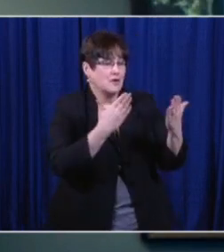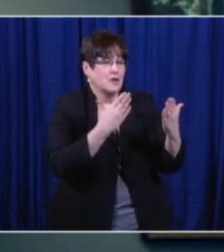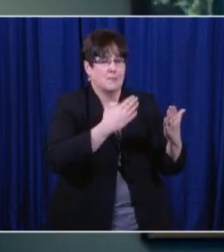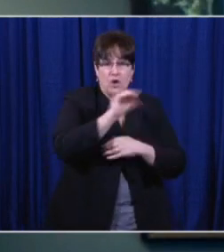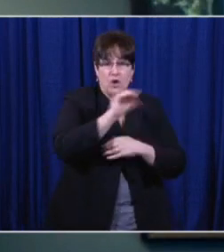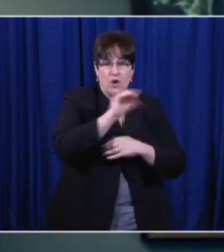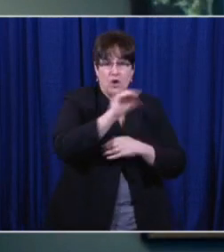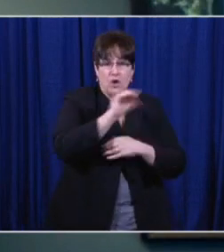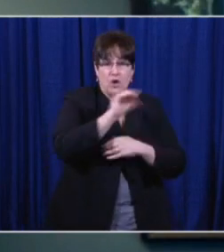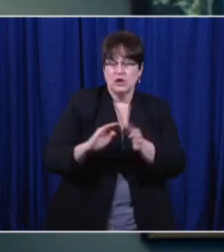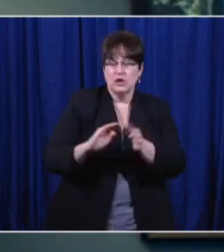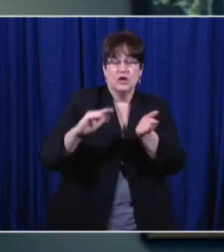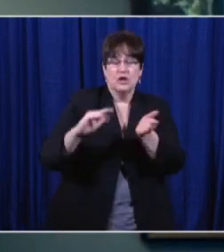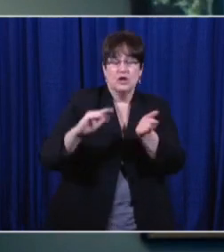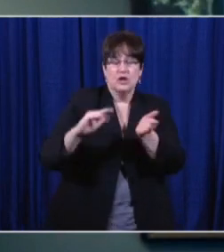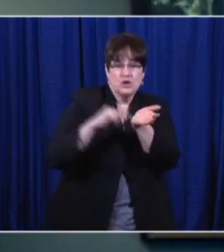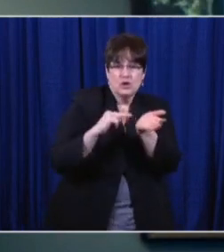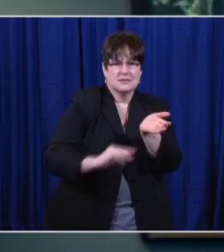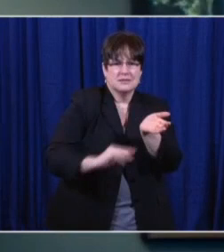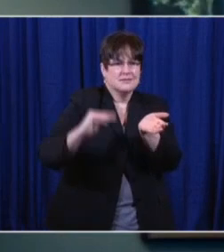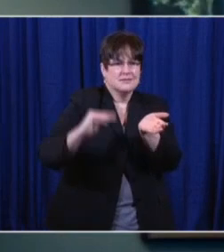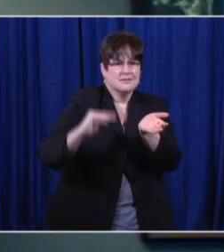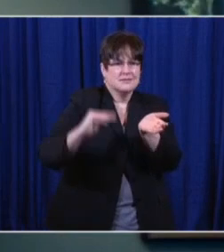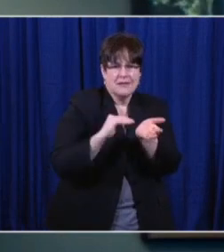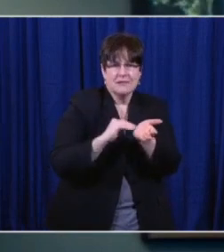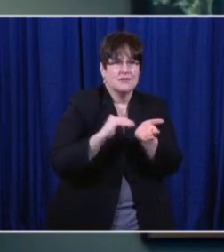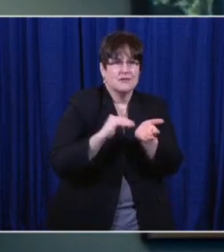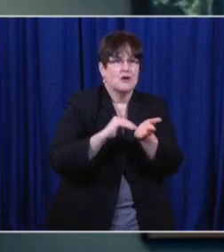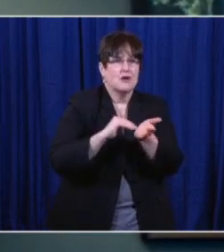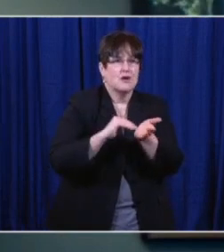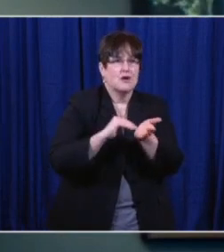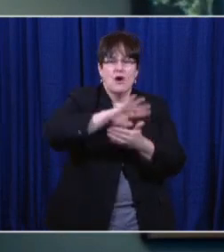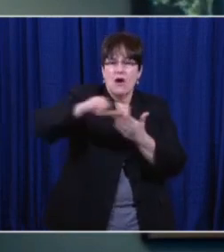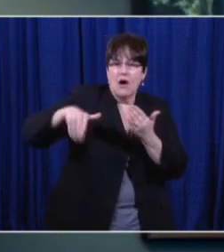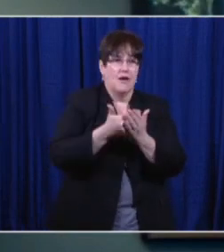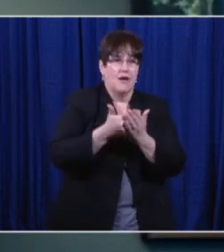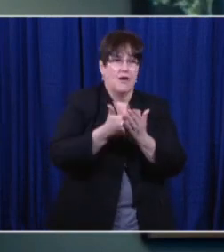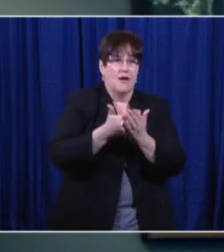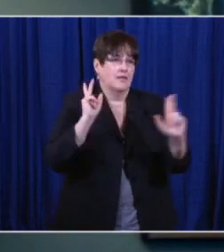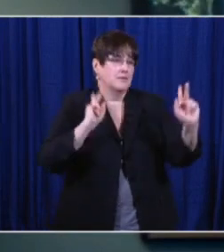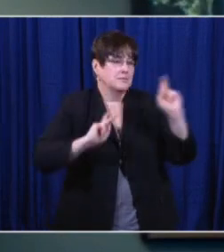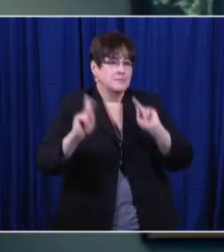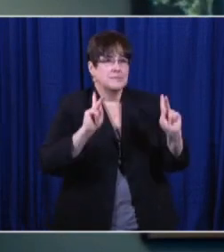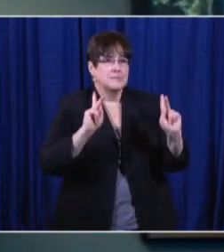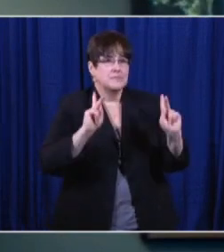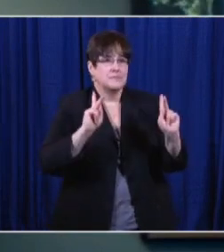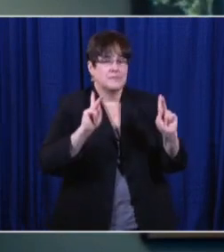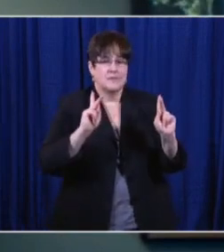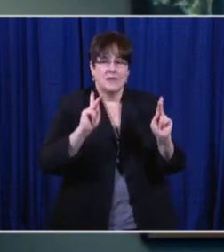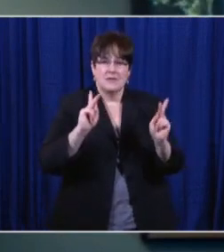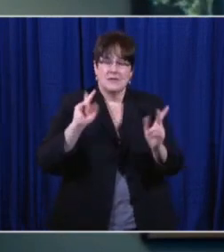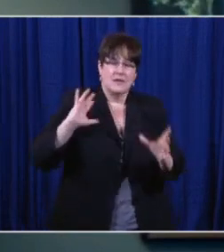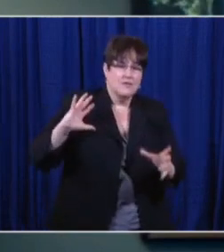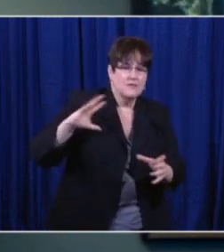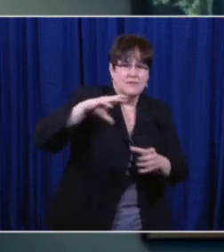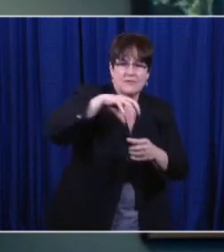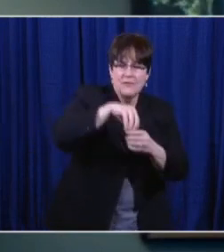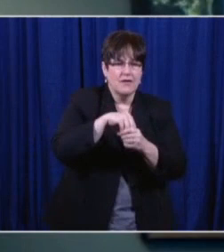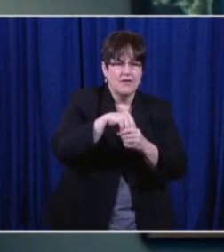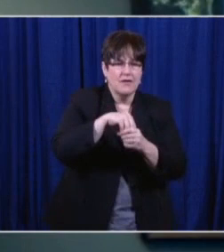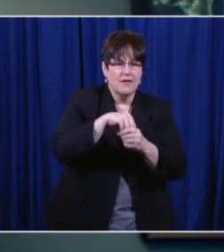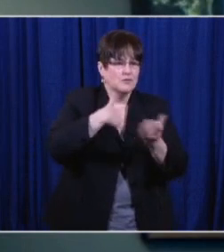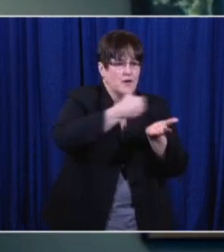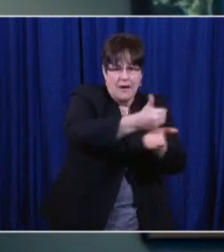the nurses, the physicians, the phlebotomists, the pharmacists, everyone who is doing everything it takes to